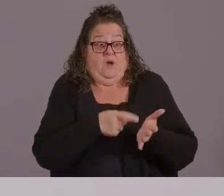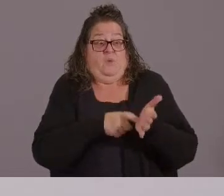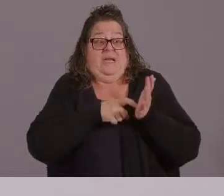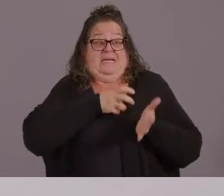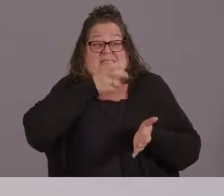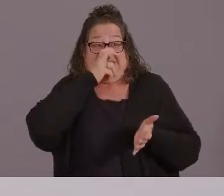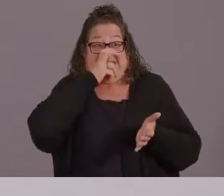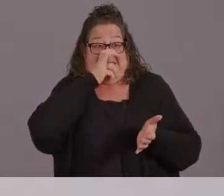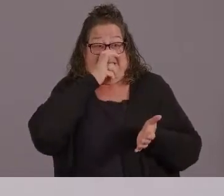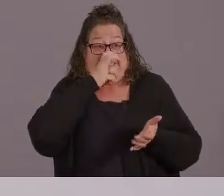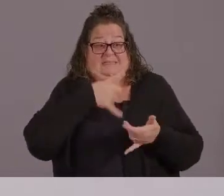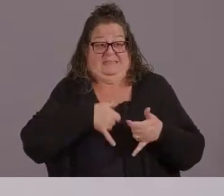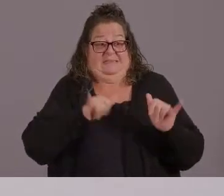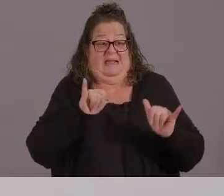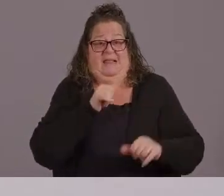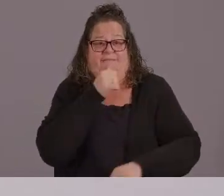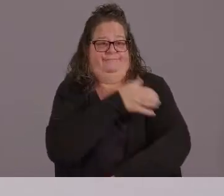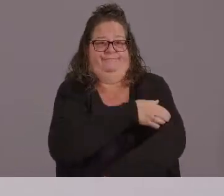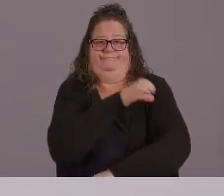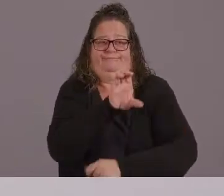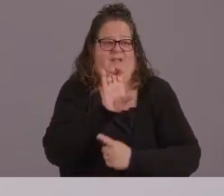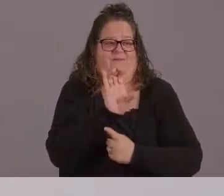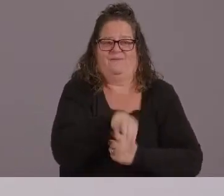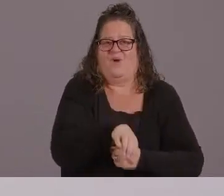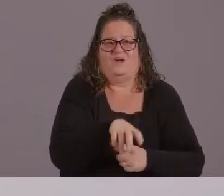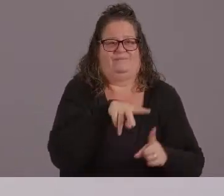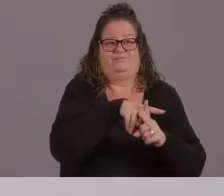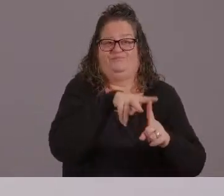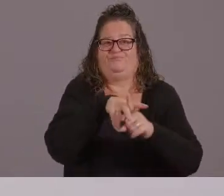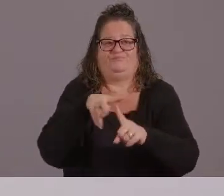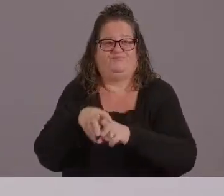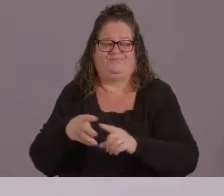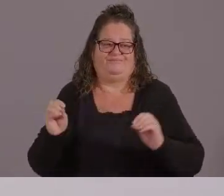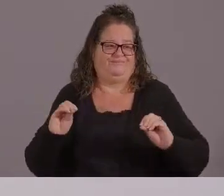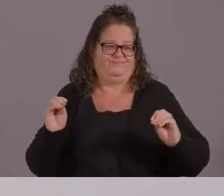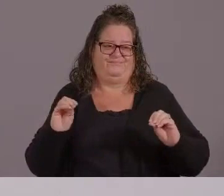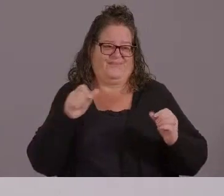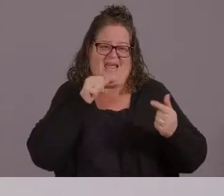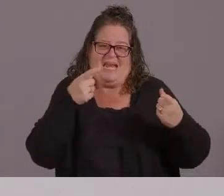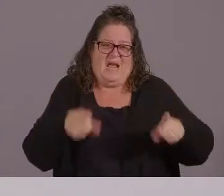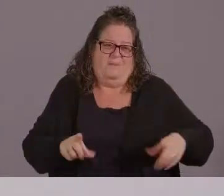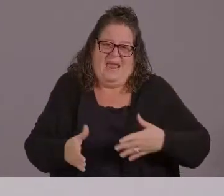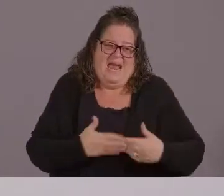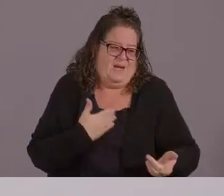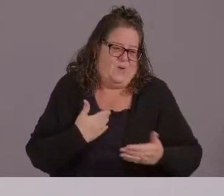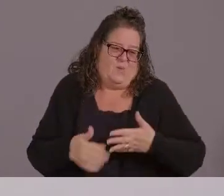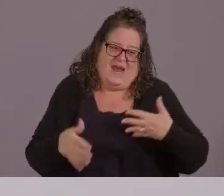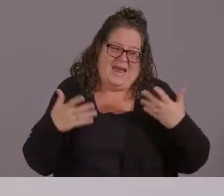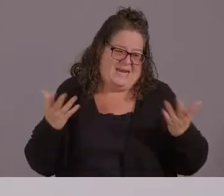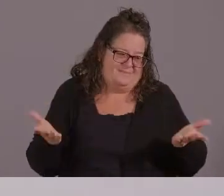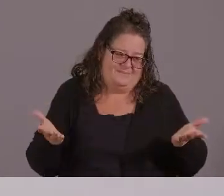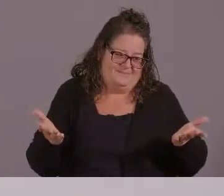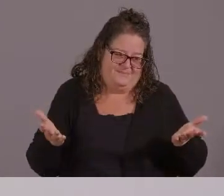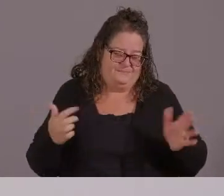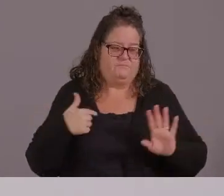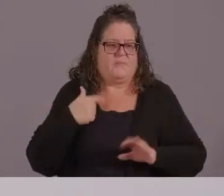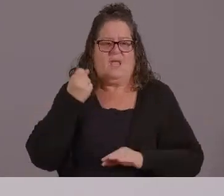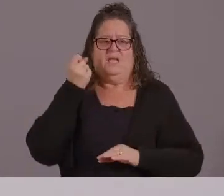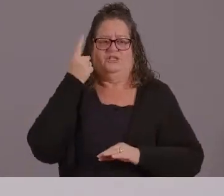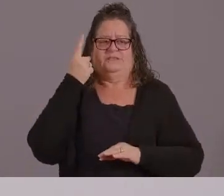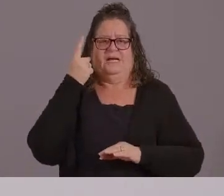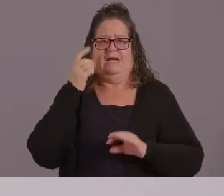the time. But again, you know, you've got personal responsibility. They had mandates that